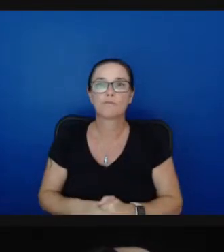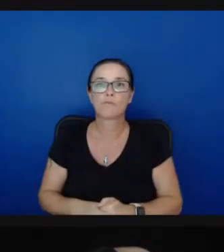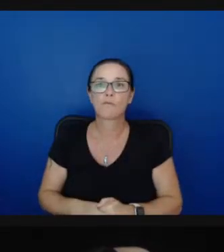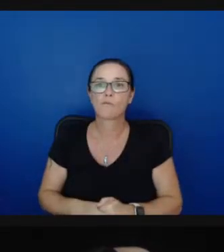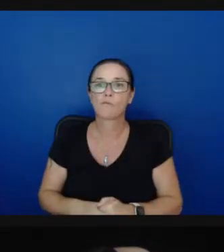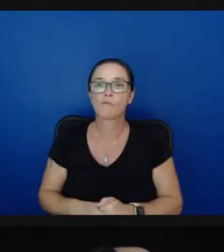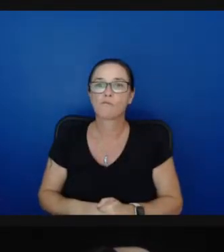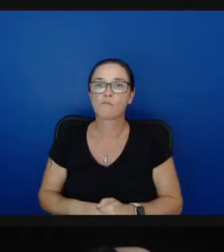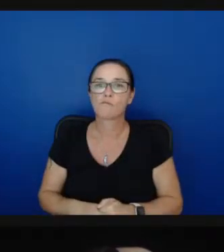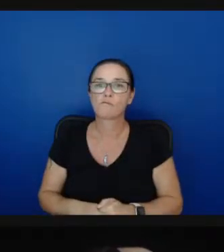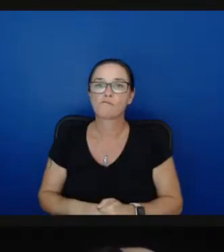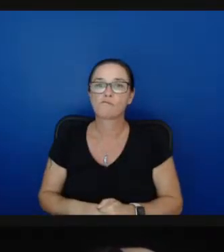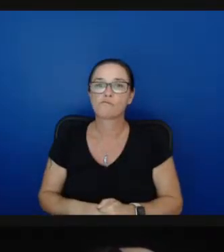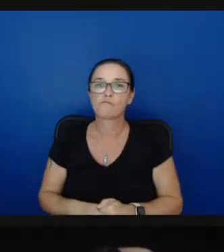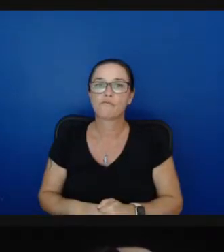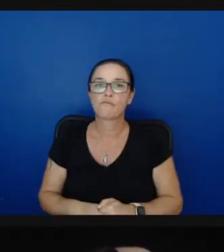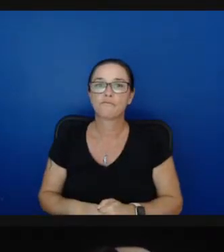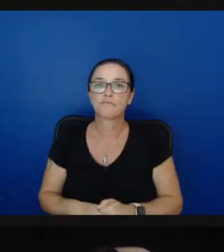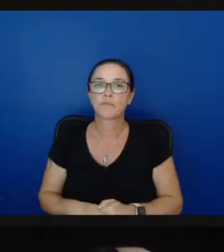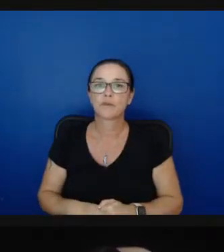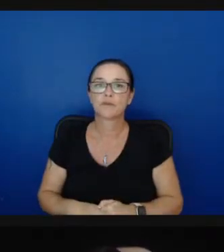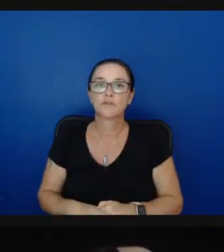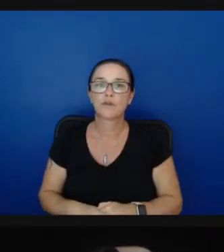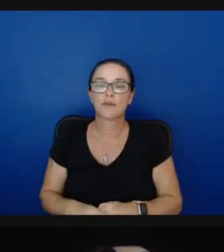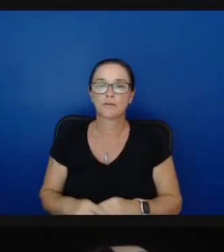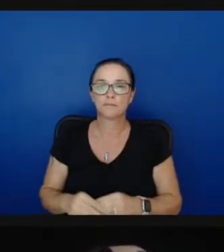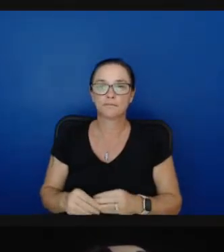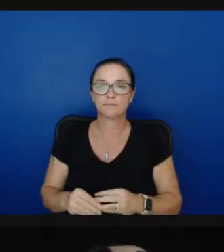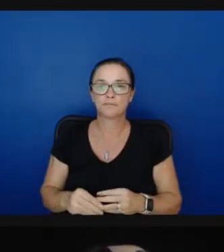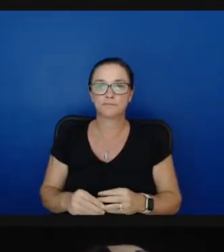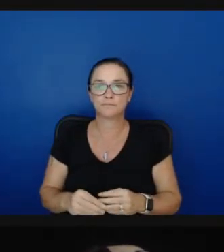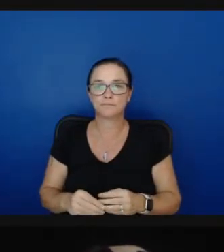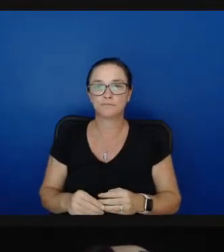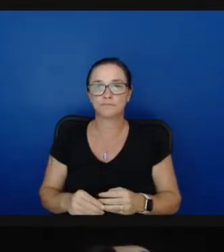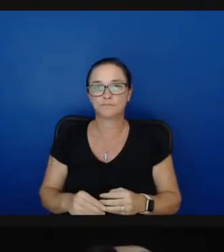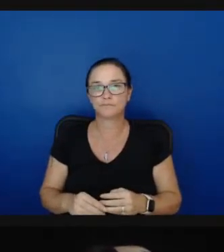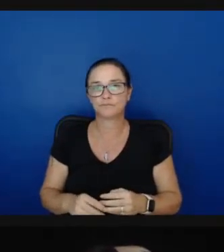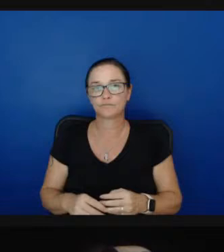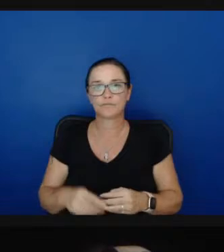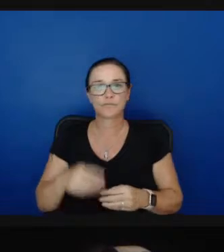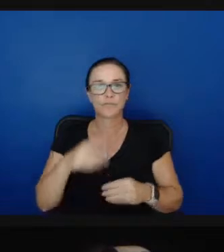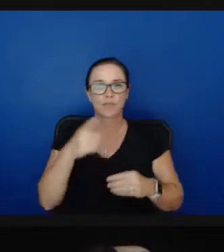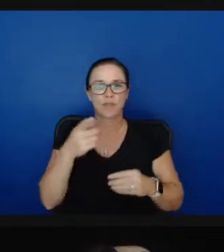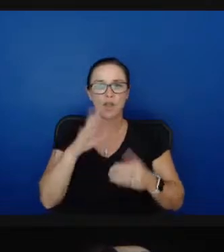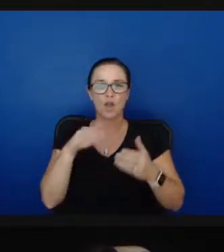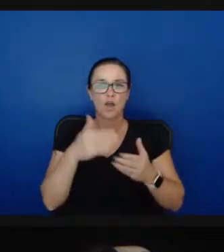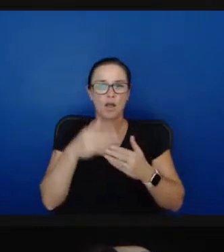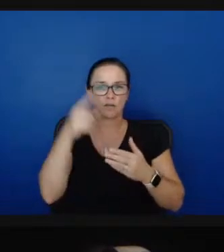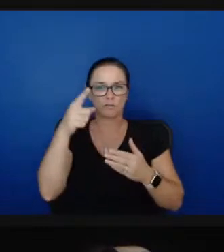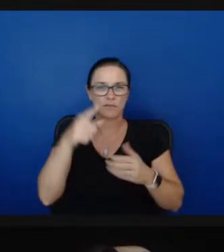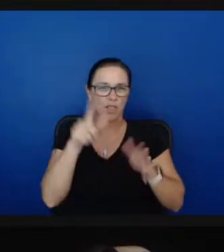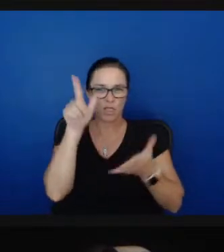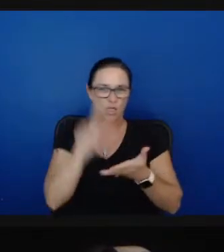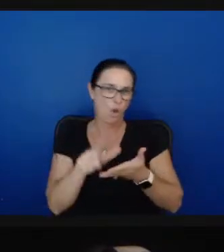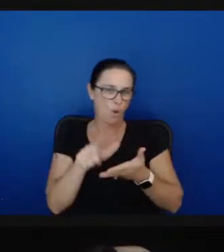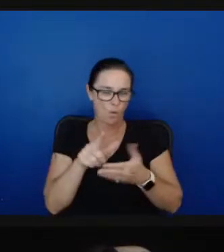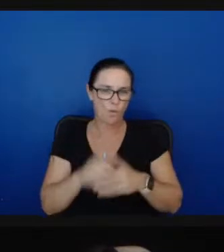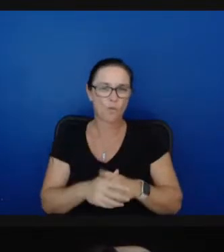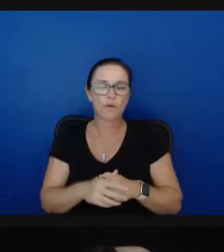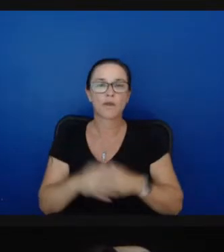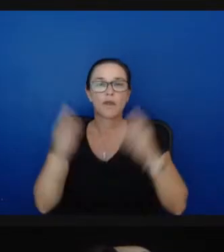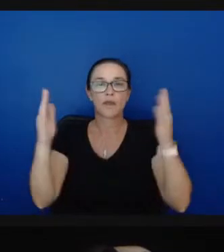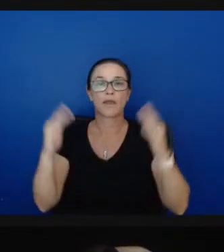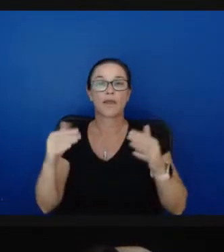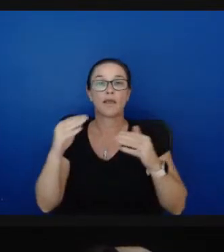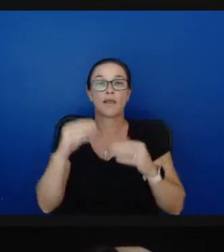Our gas hasn't been measured in a while, but it's still low, as all the indicators suggest. And the map of